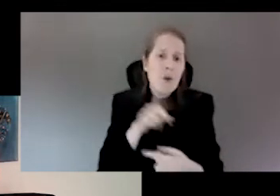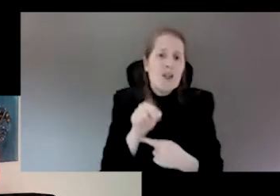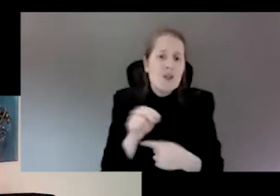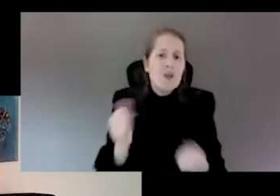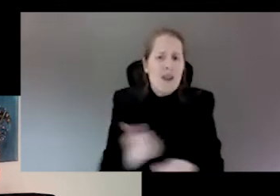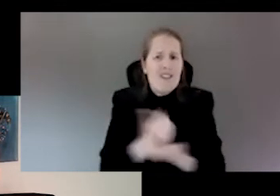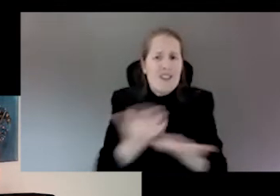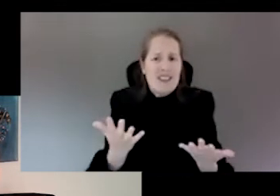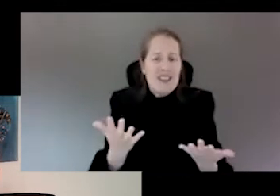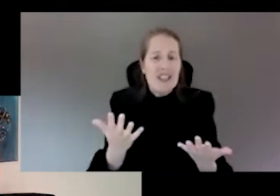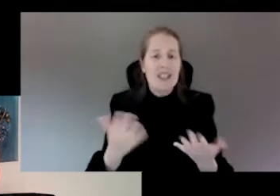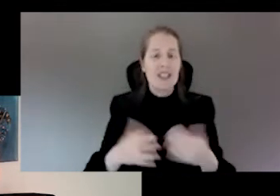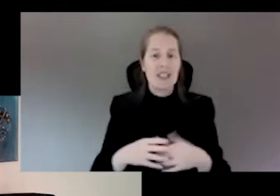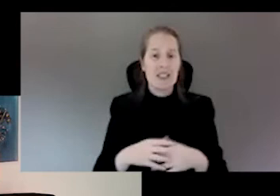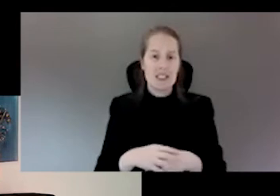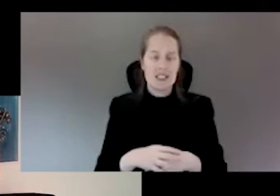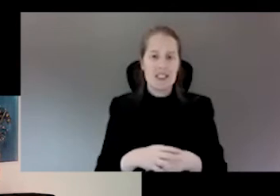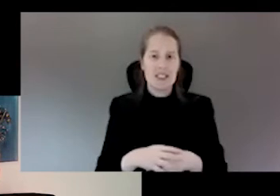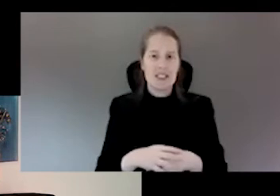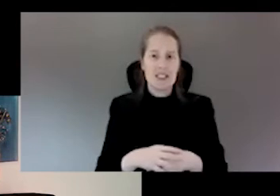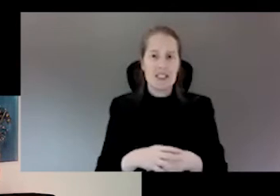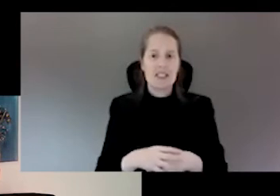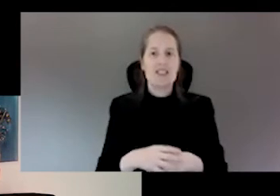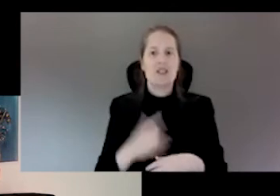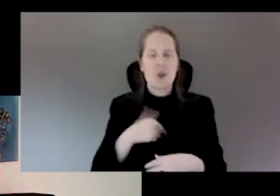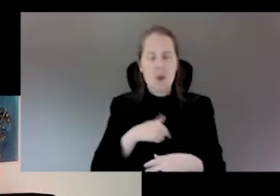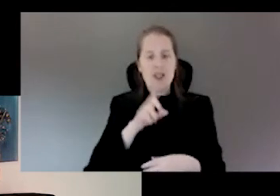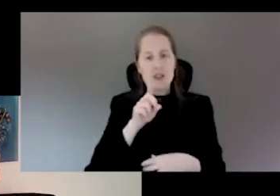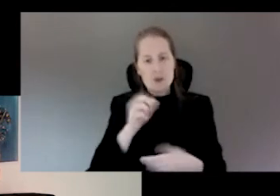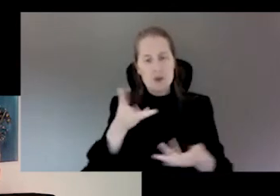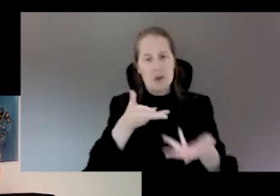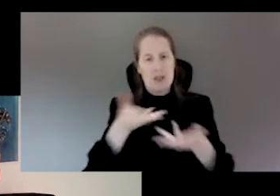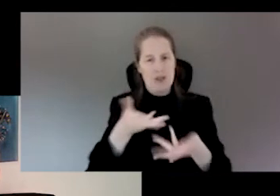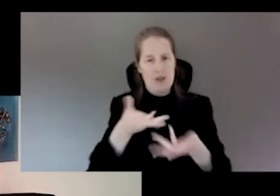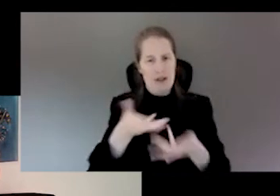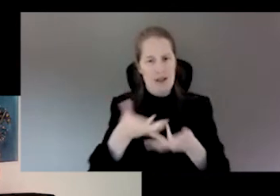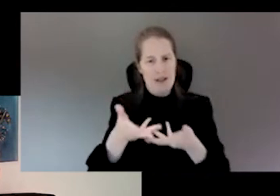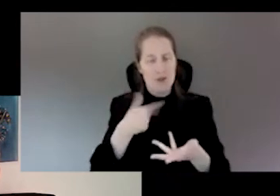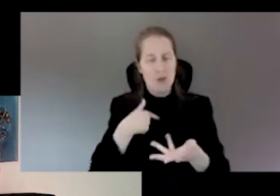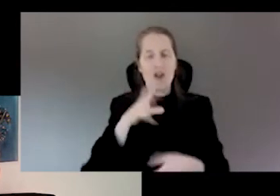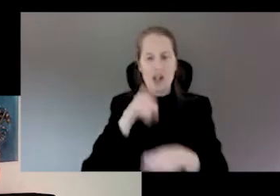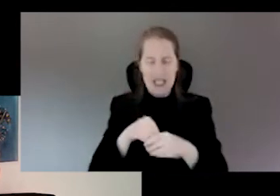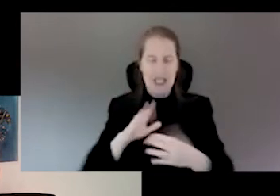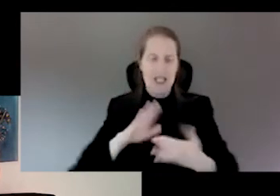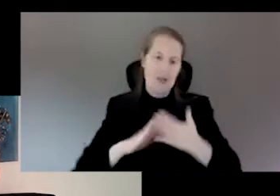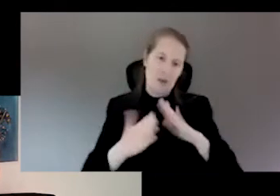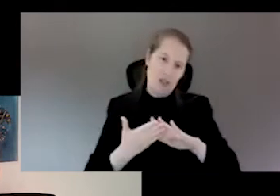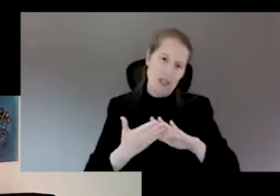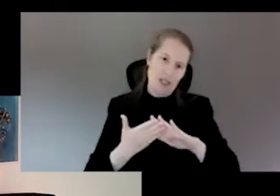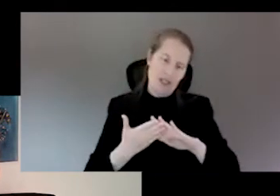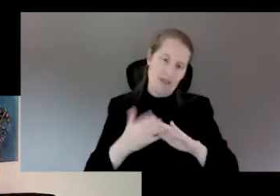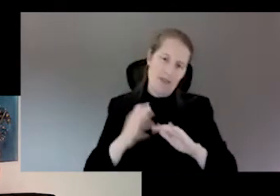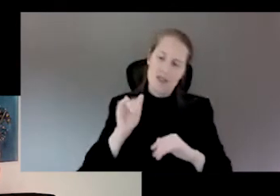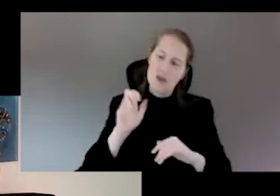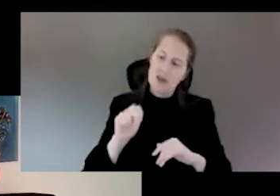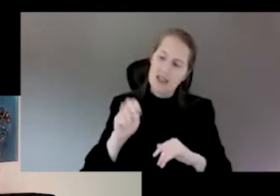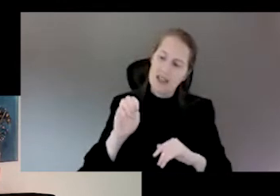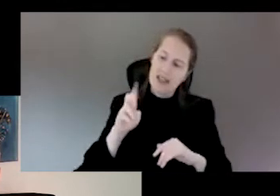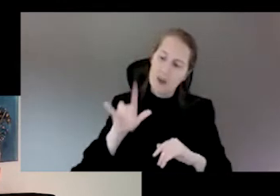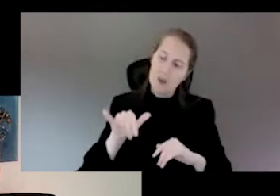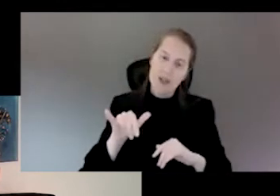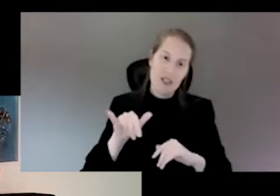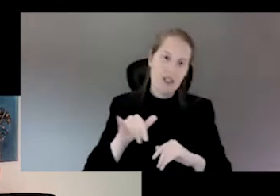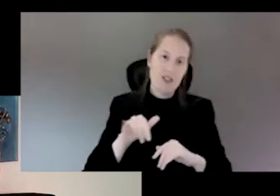do, so we interact and we are part of that community. Inequity should not to be in place right